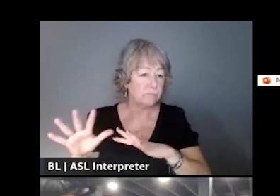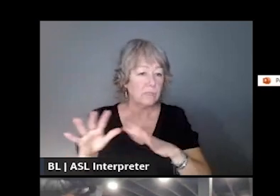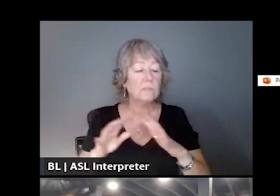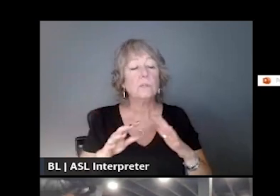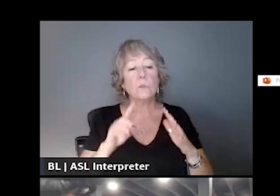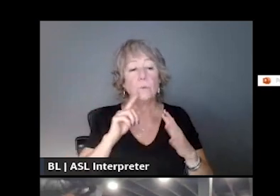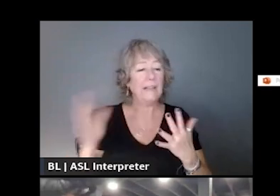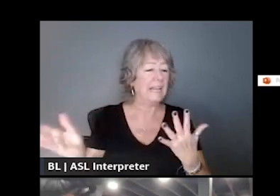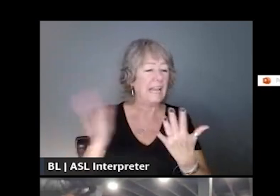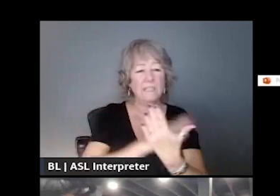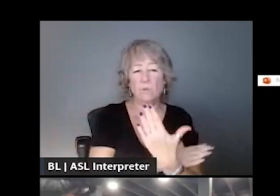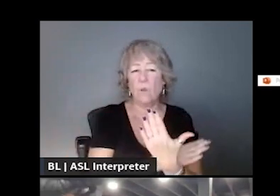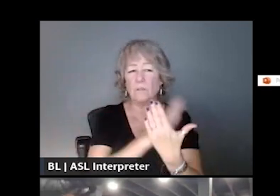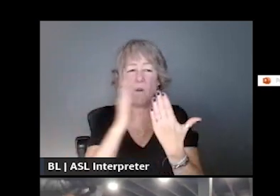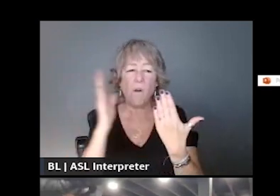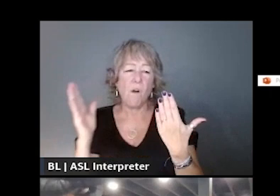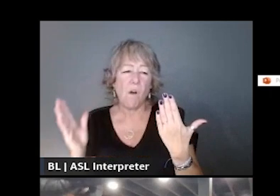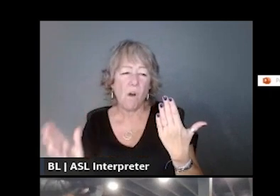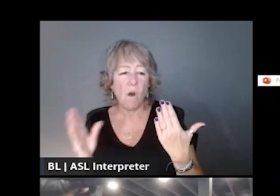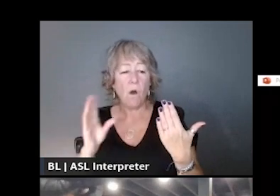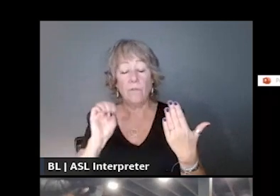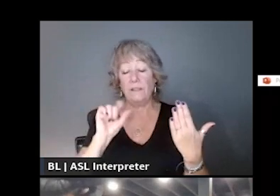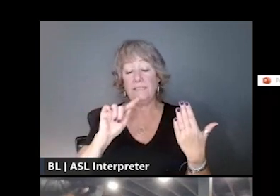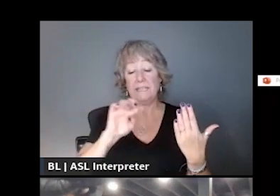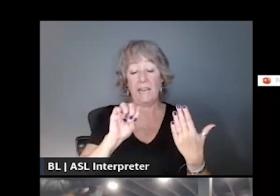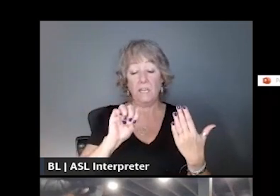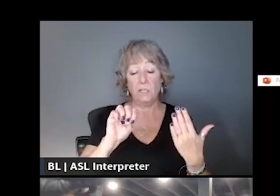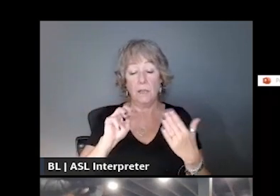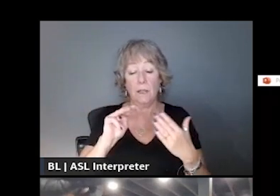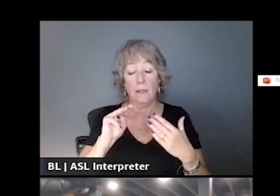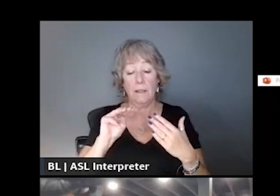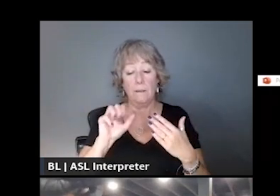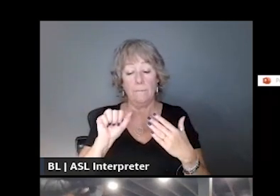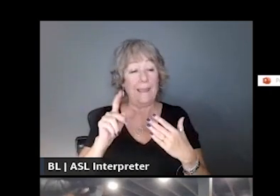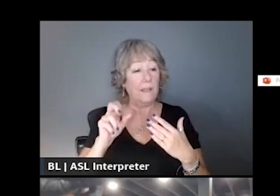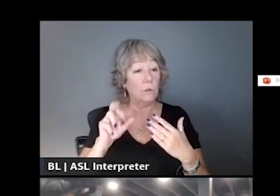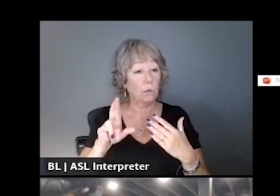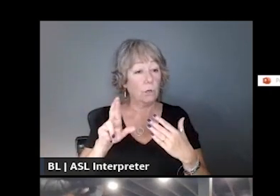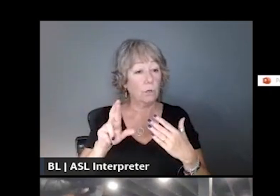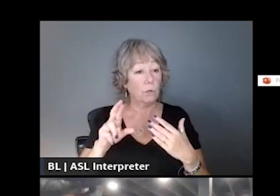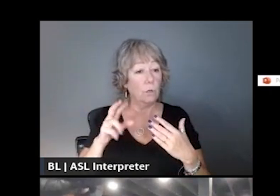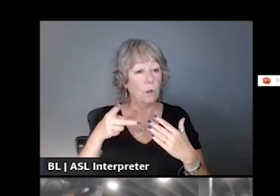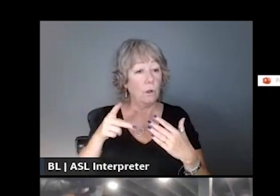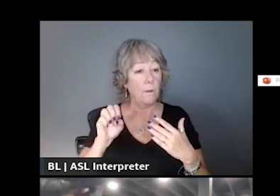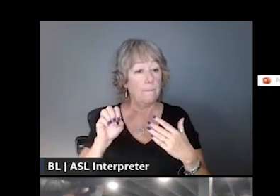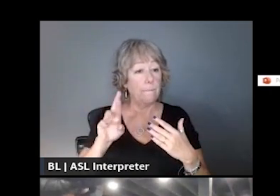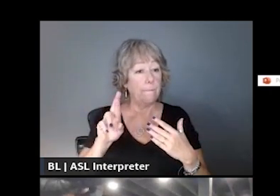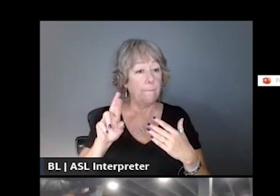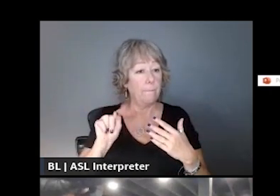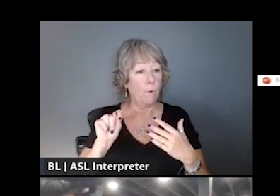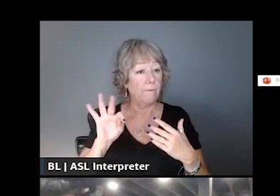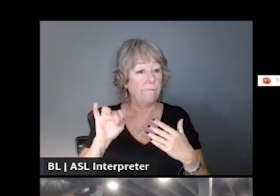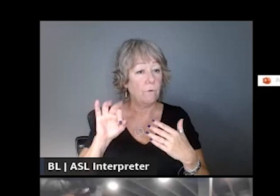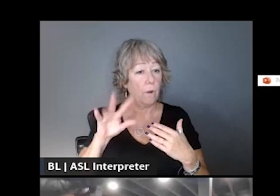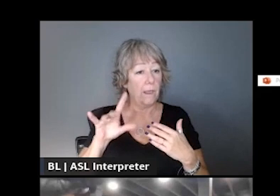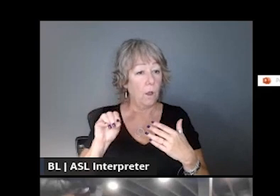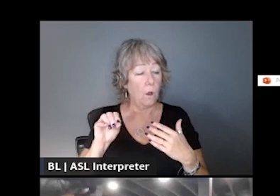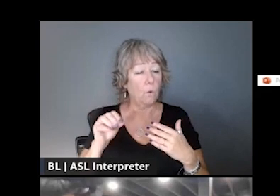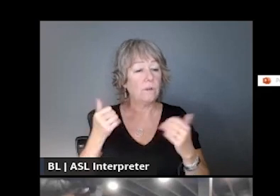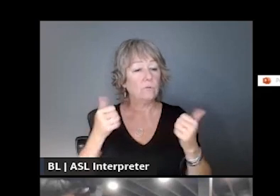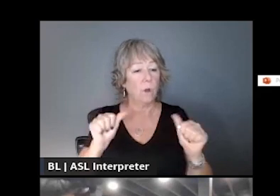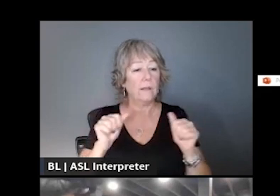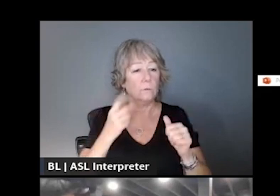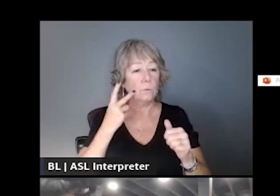the whole SageMaker portfolio, we've been working to enhance and help people who are building and training and